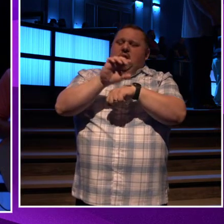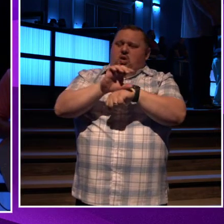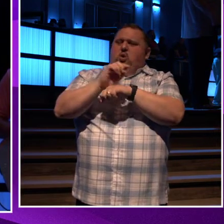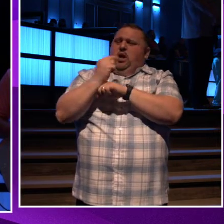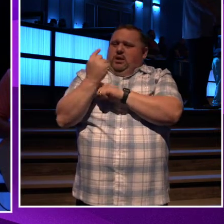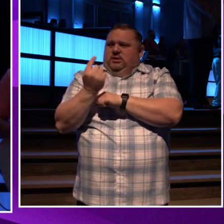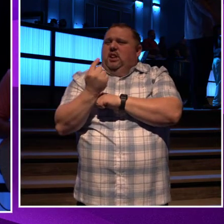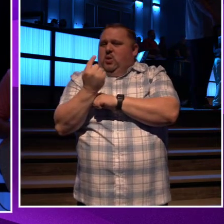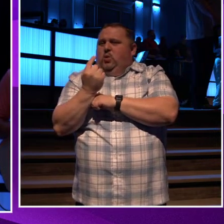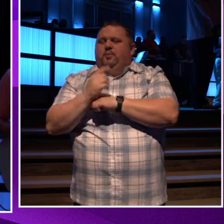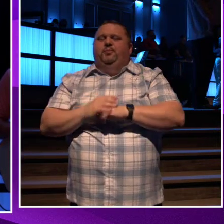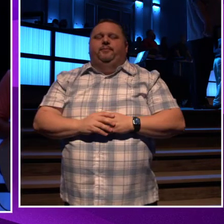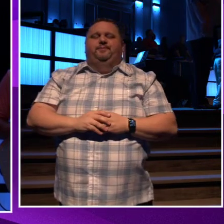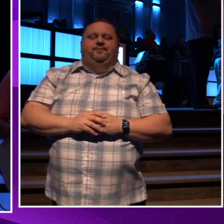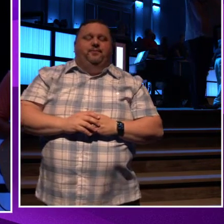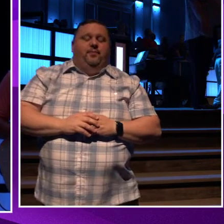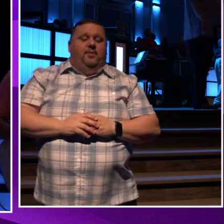sand.